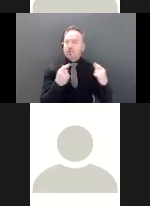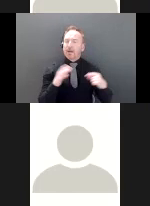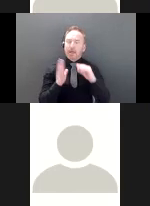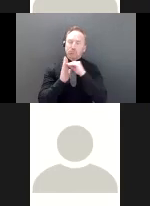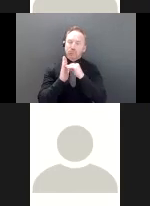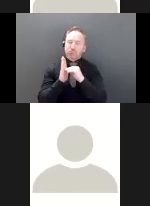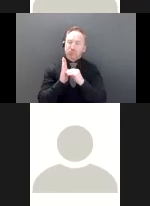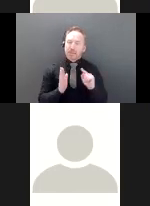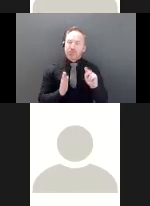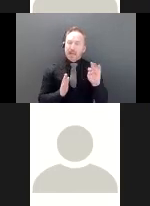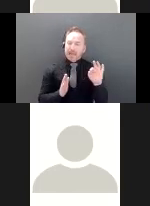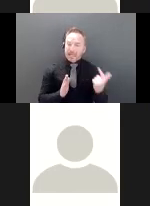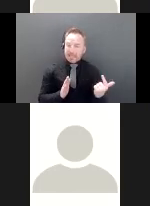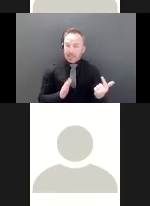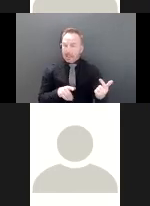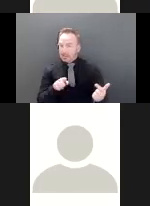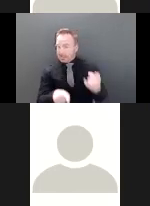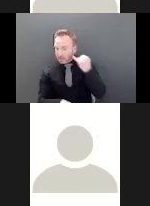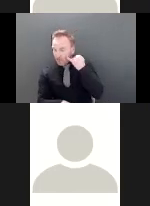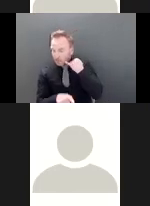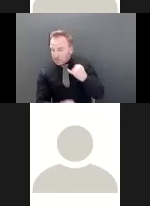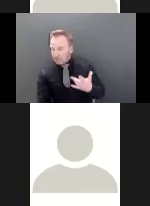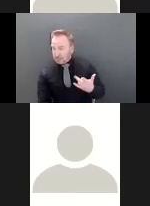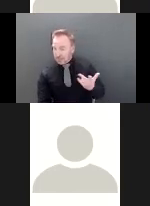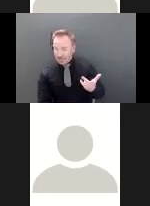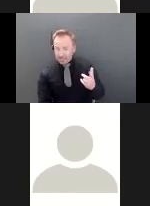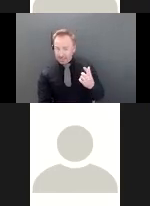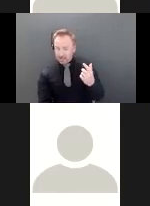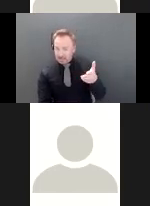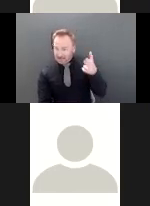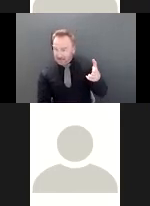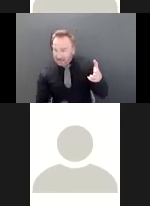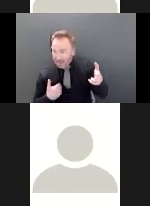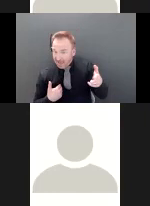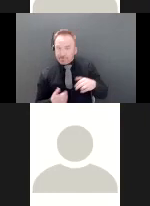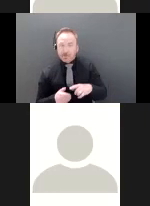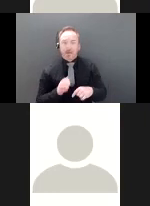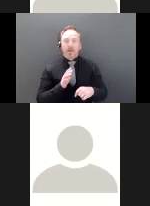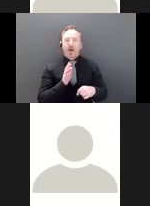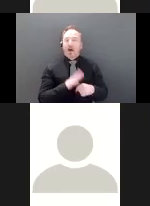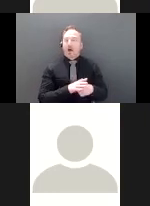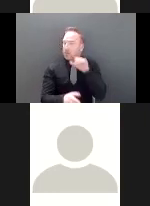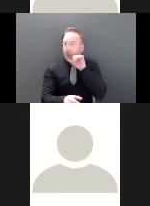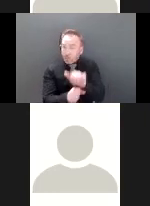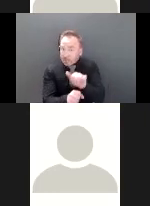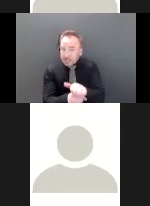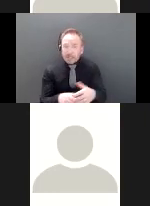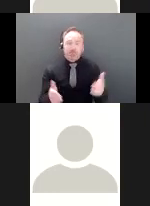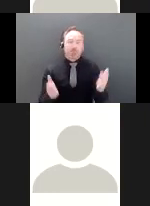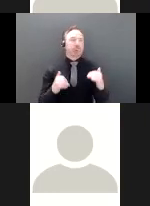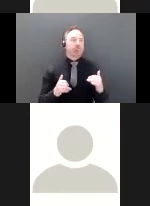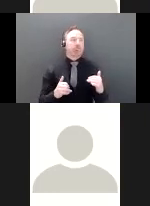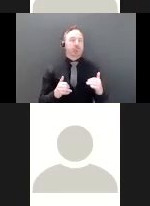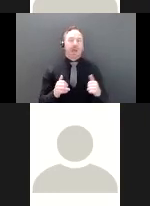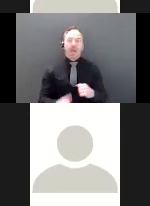own a gun, has left after living together during the past year, unemployed, has threatened to kill